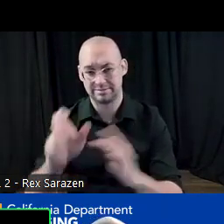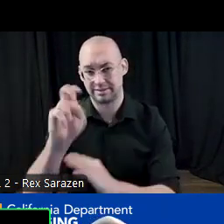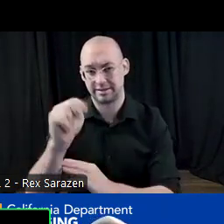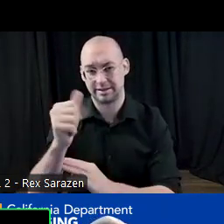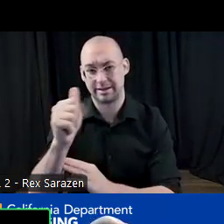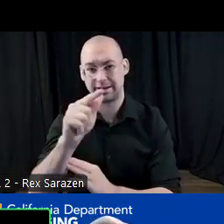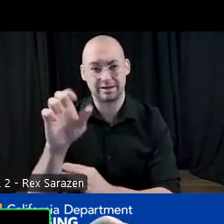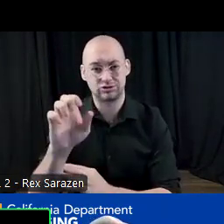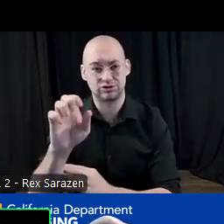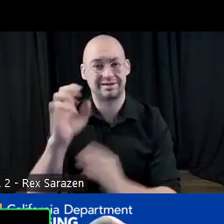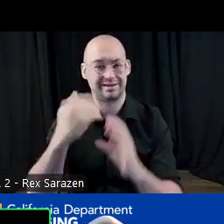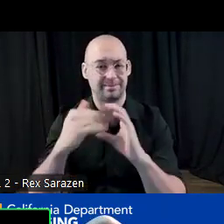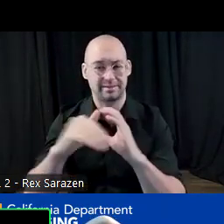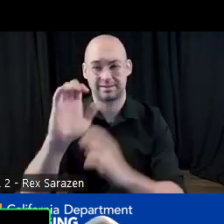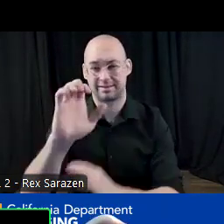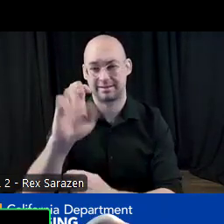engage,